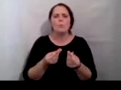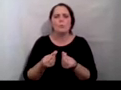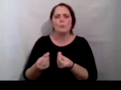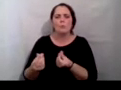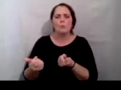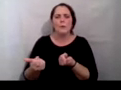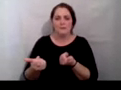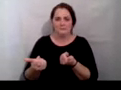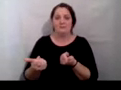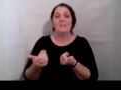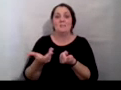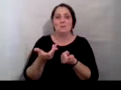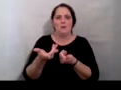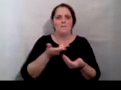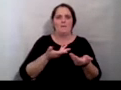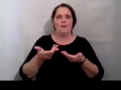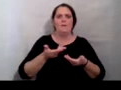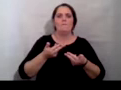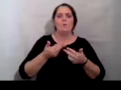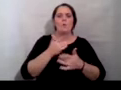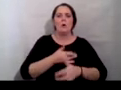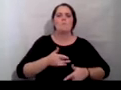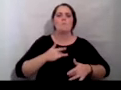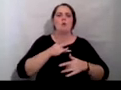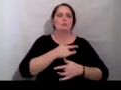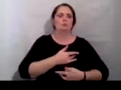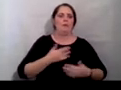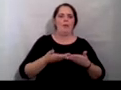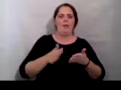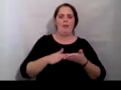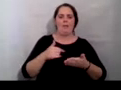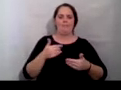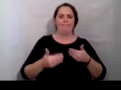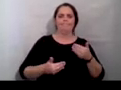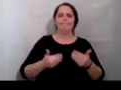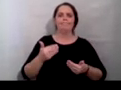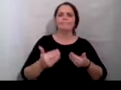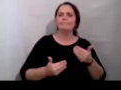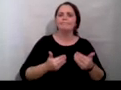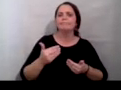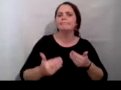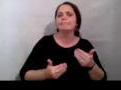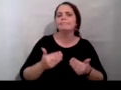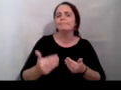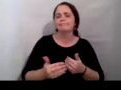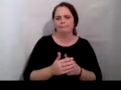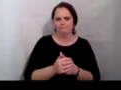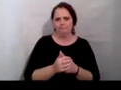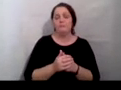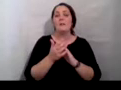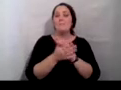an emotional ecology. So this here, I think, epitomises what I'm talking about.